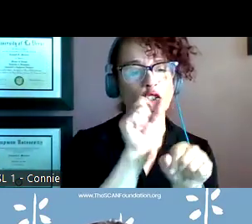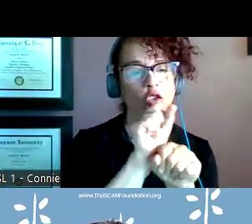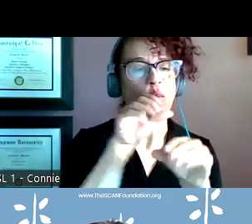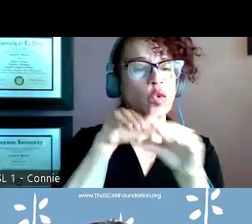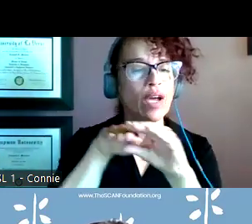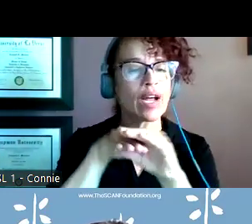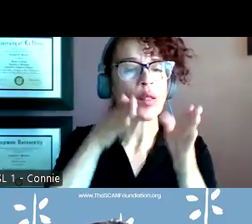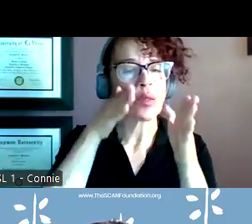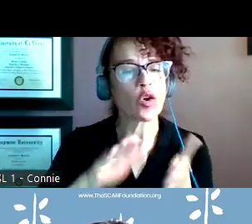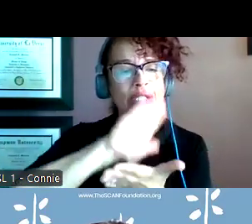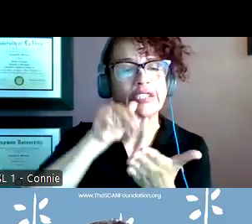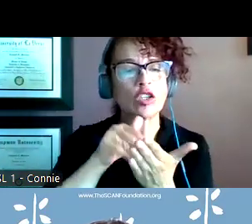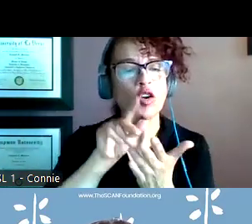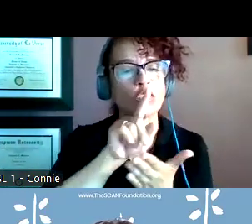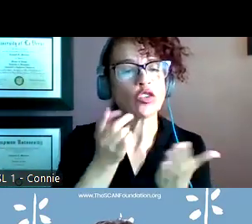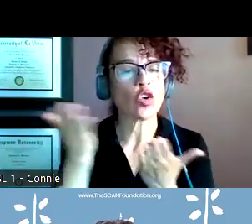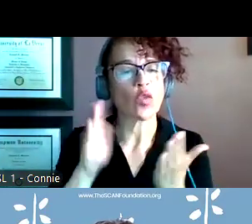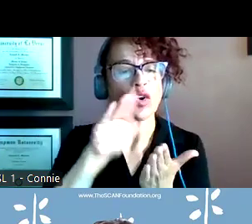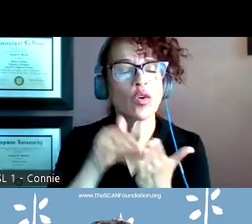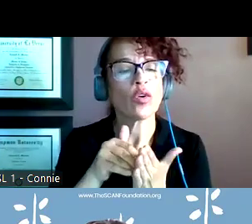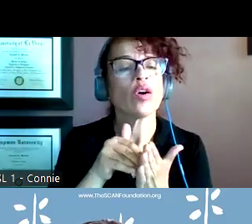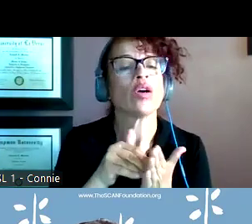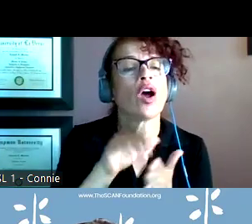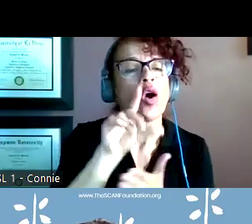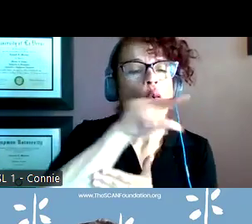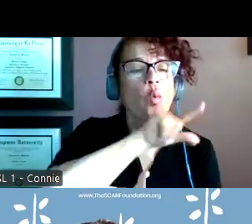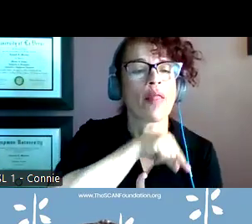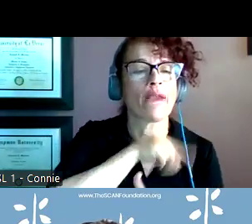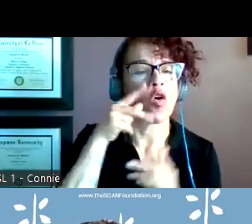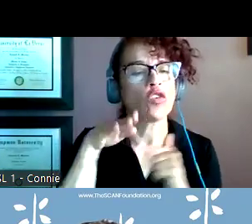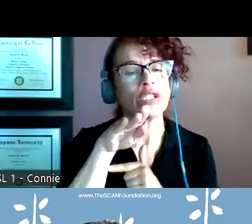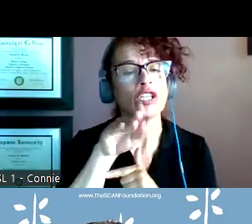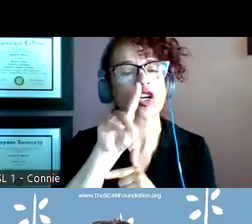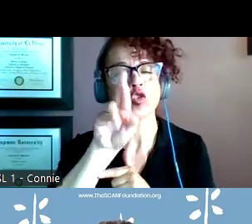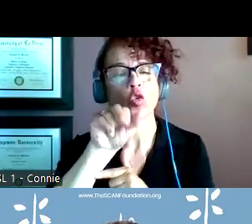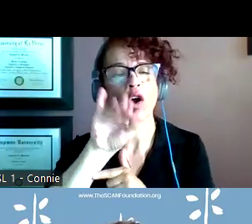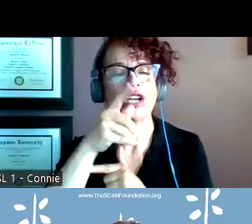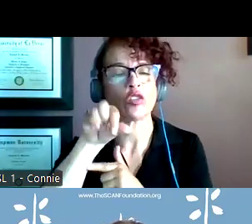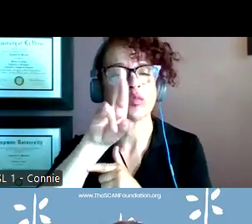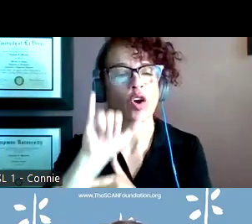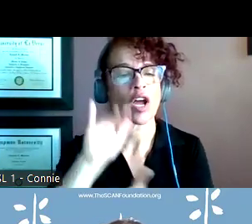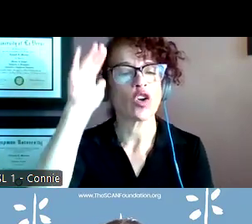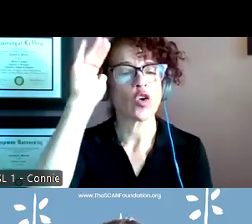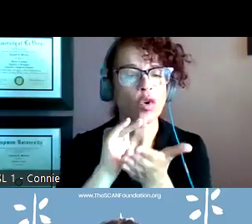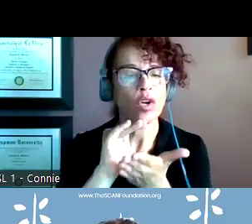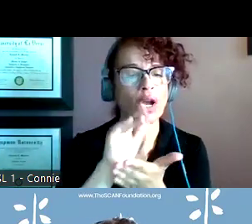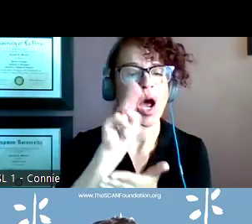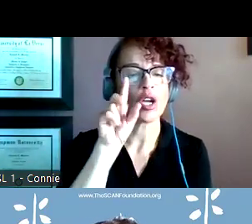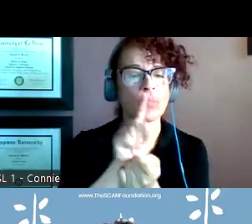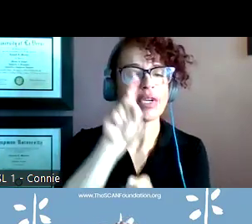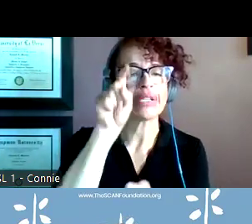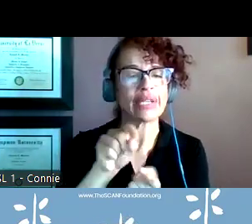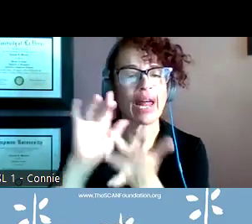and person-centered services, quality oversight and transparency, and reduction in unmet needs and